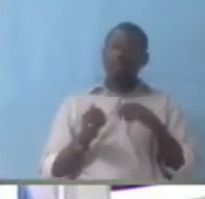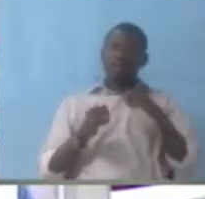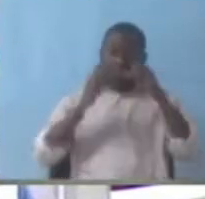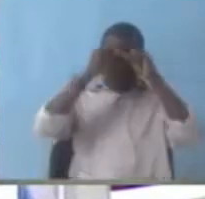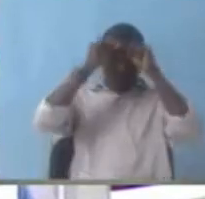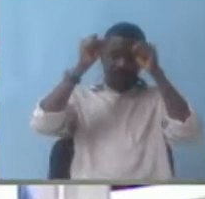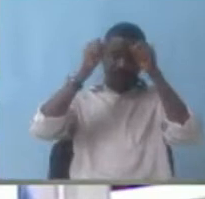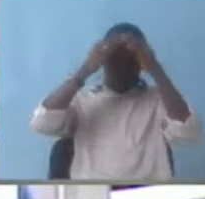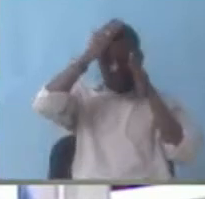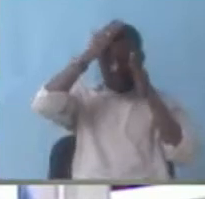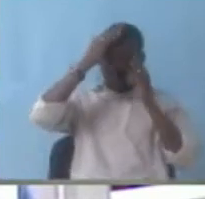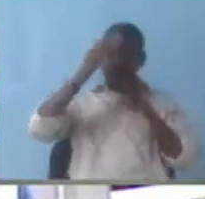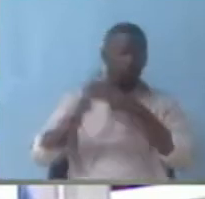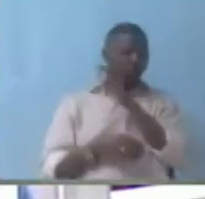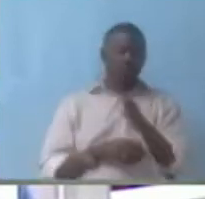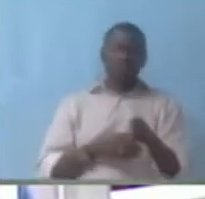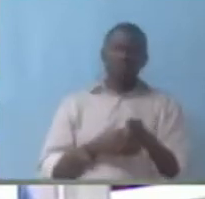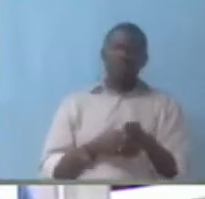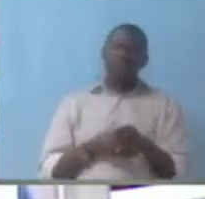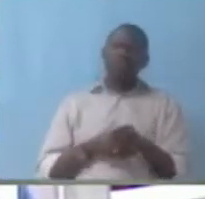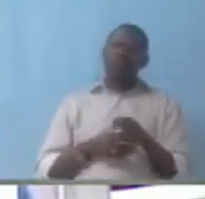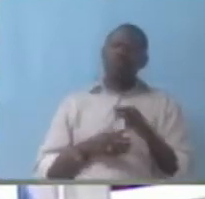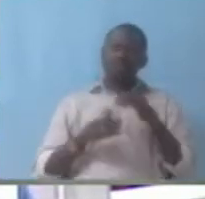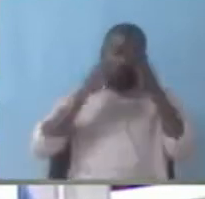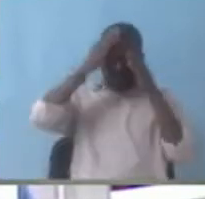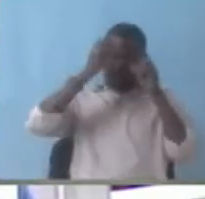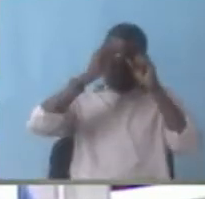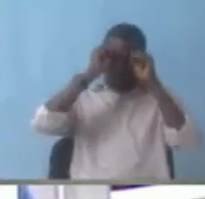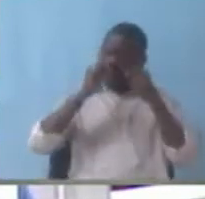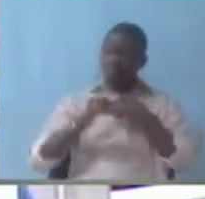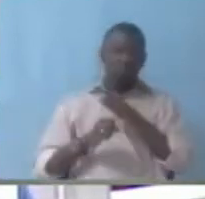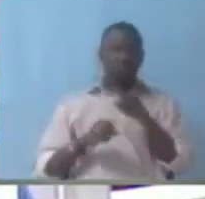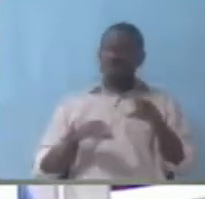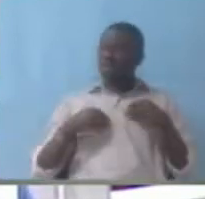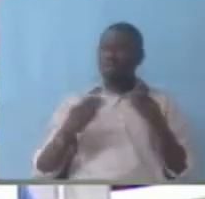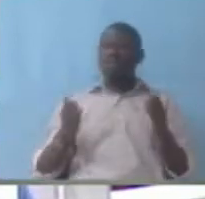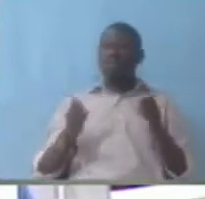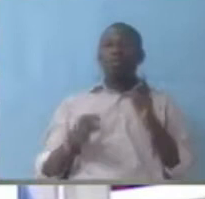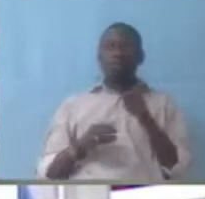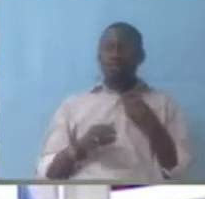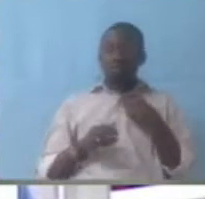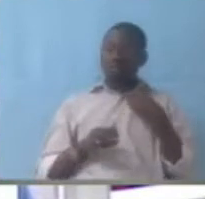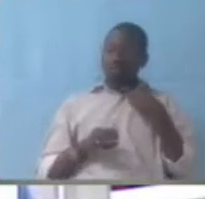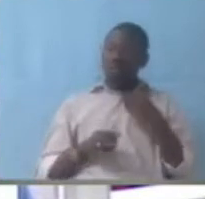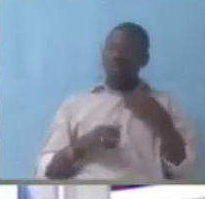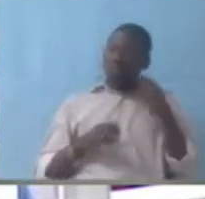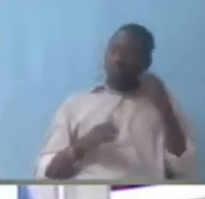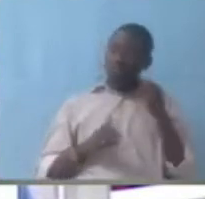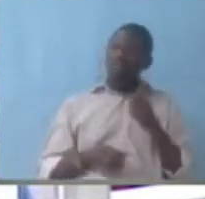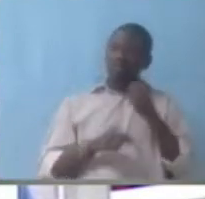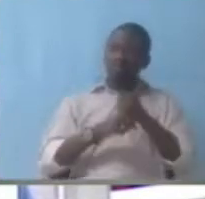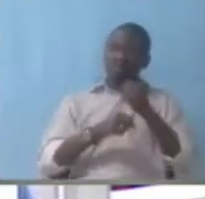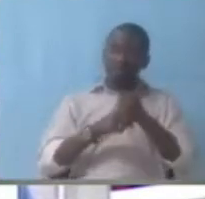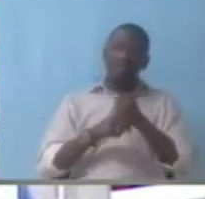not legitimate. The military government was not legitimate. Yes, but there was an establishment. Let's make